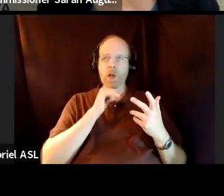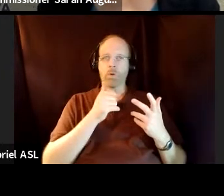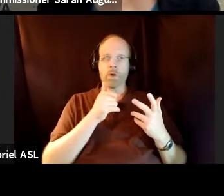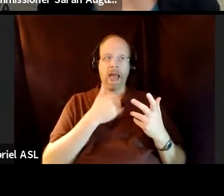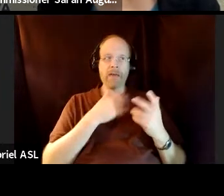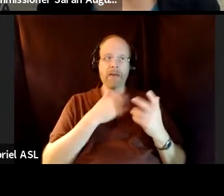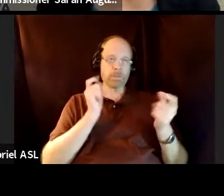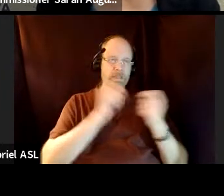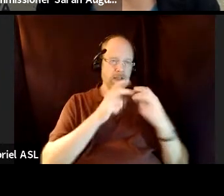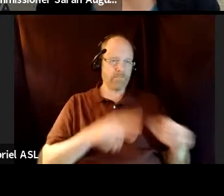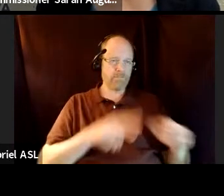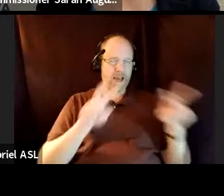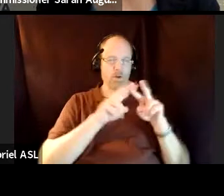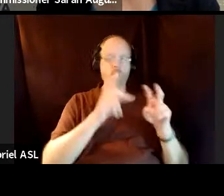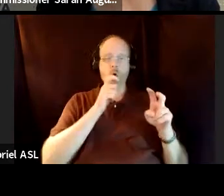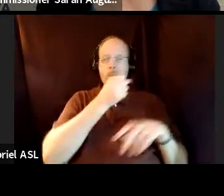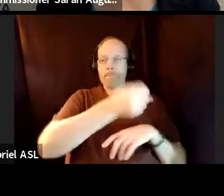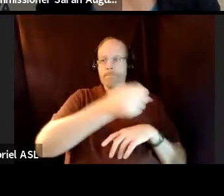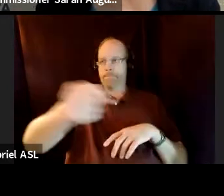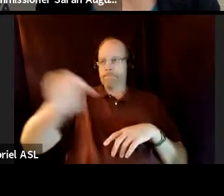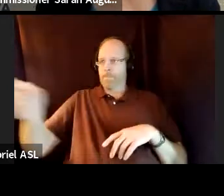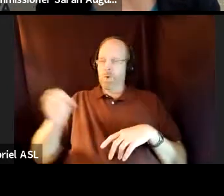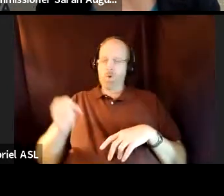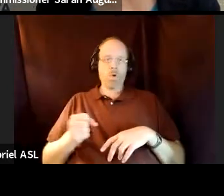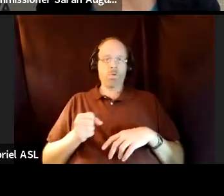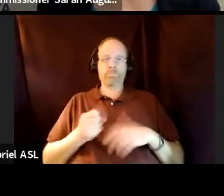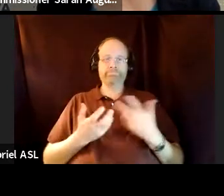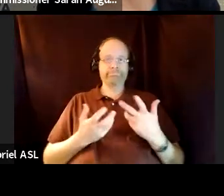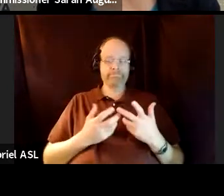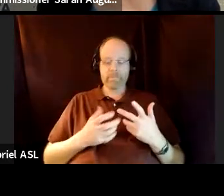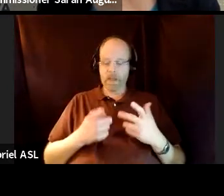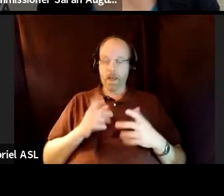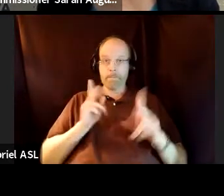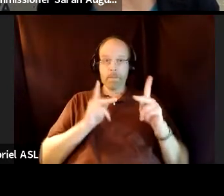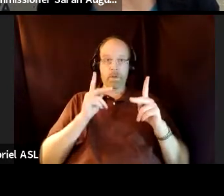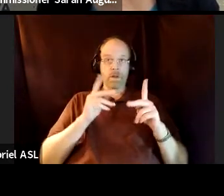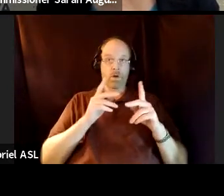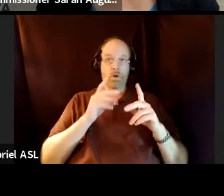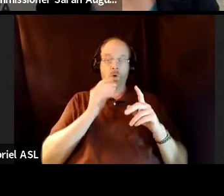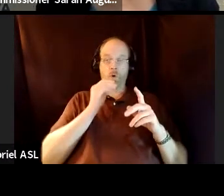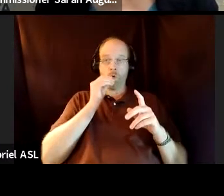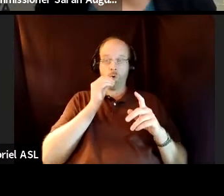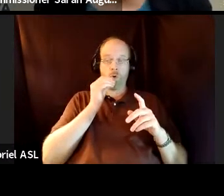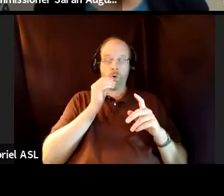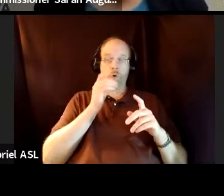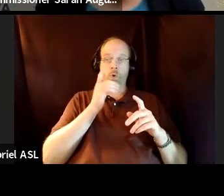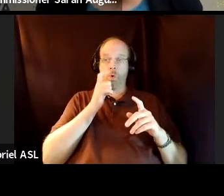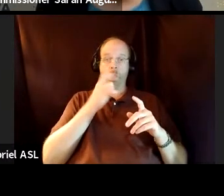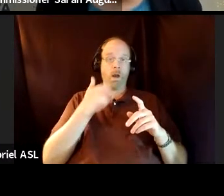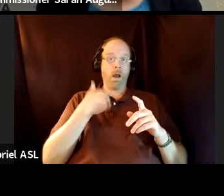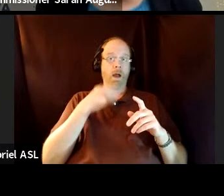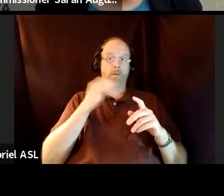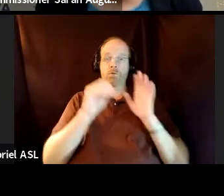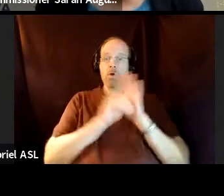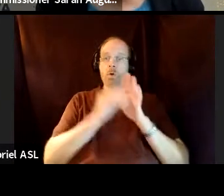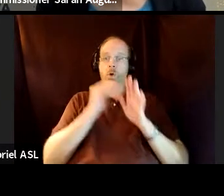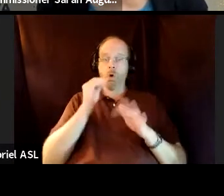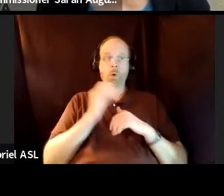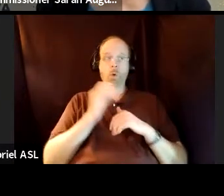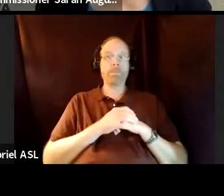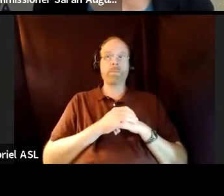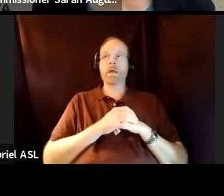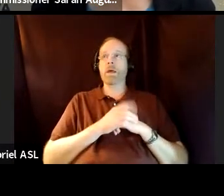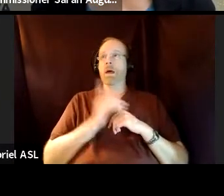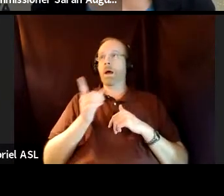on a board to checkmate the opposition. The homeless in my district, LD2, can become targets of those who wish to